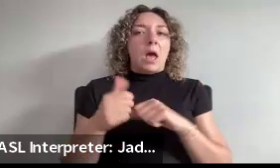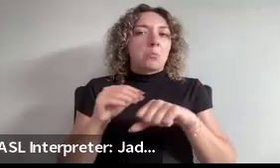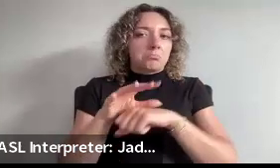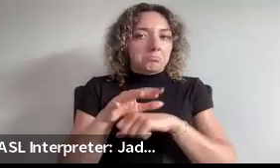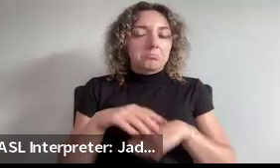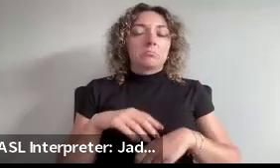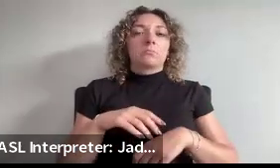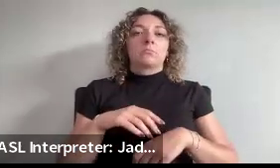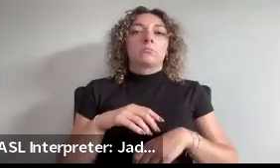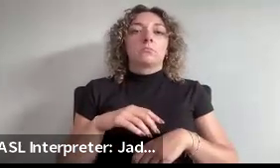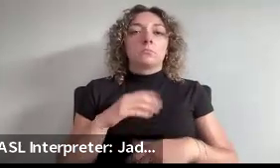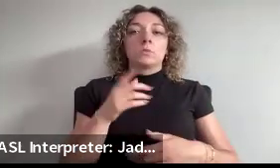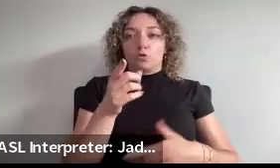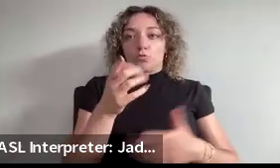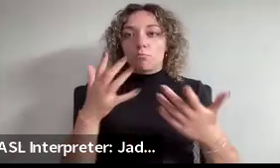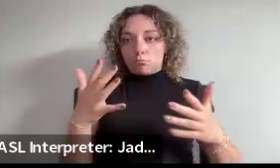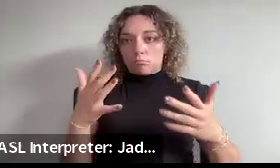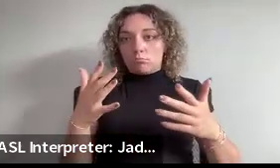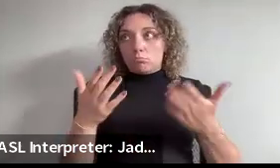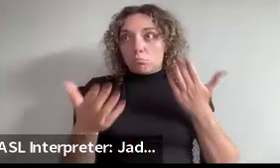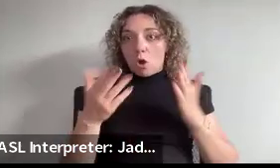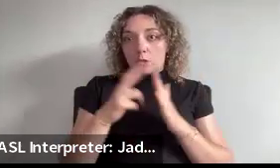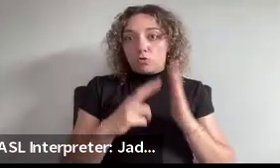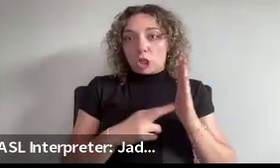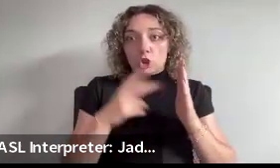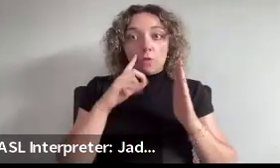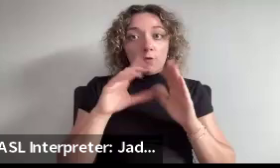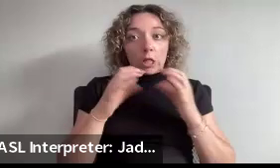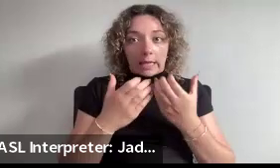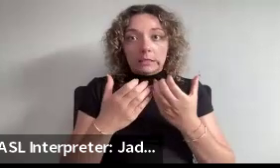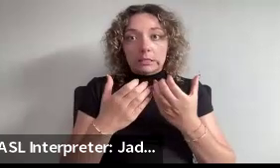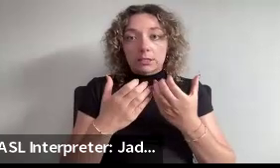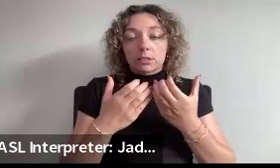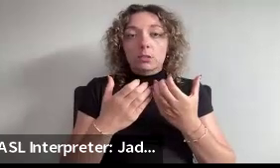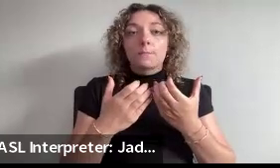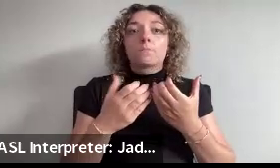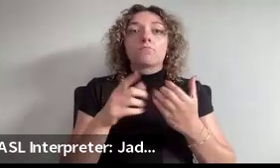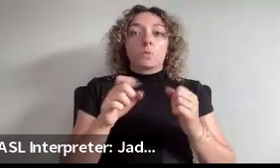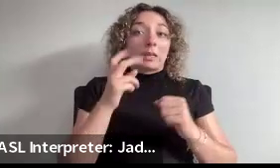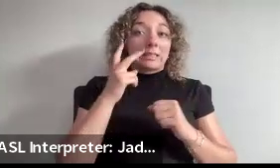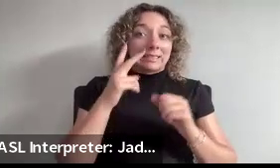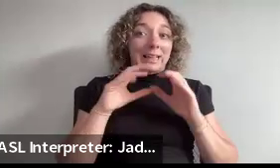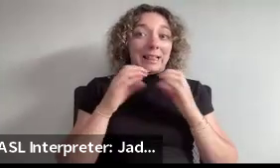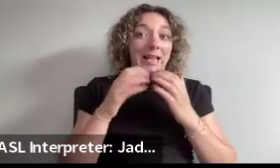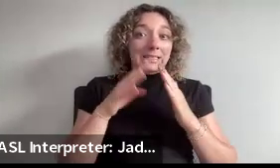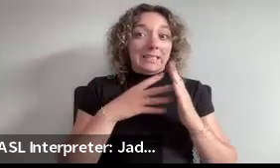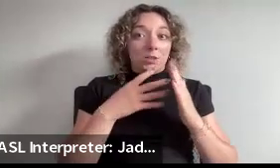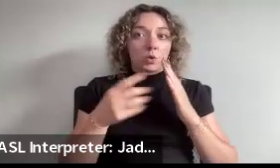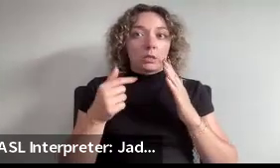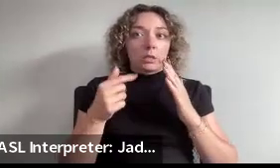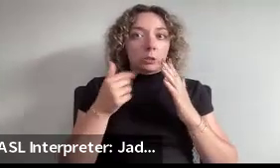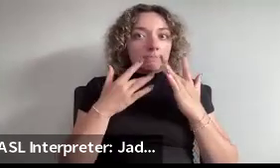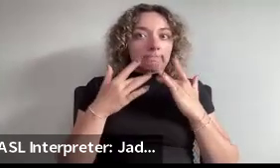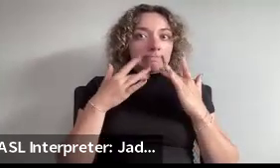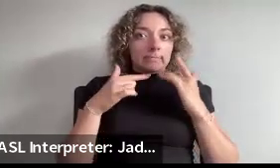You've all probably registered for classes at this point, and you can see that the class schedule is a little bit sparse